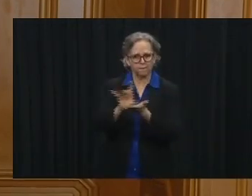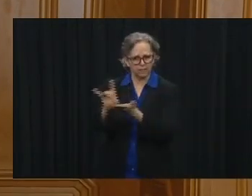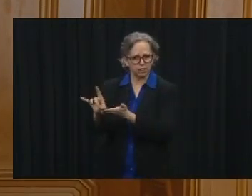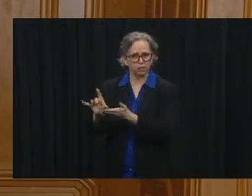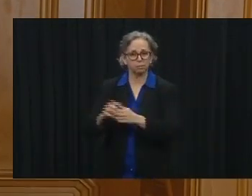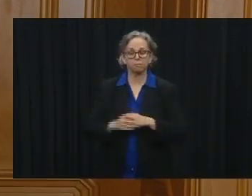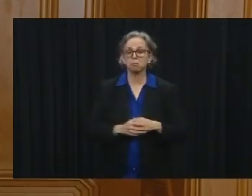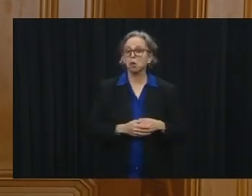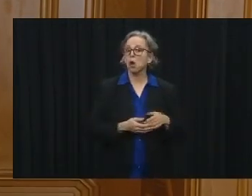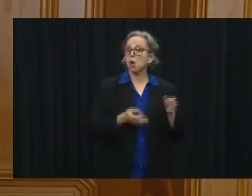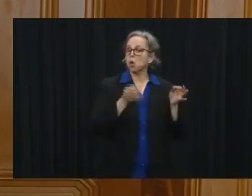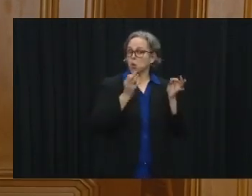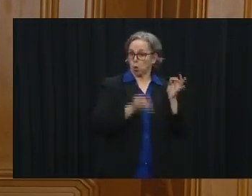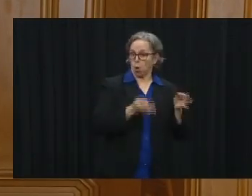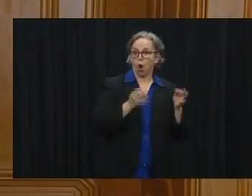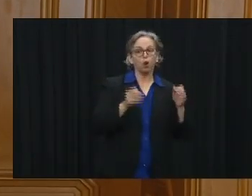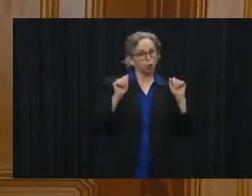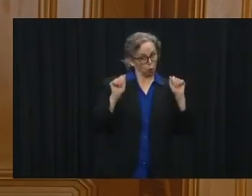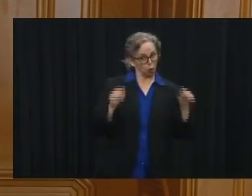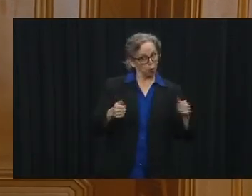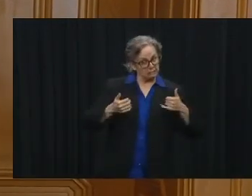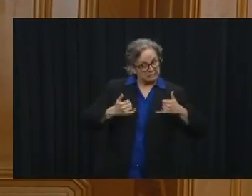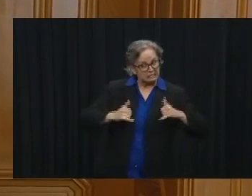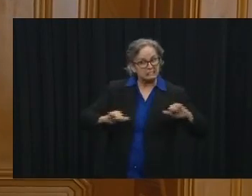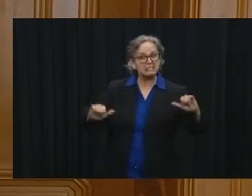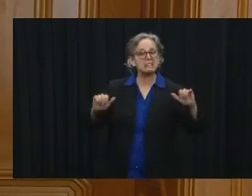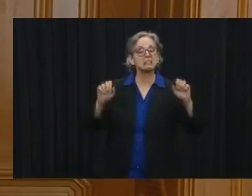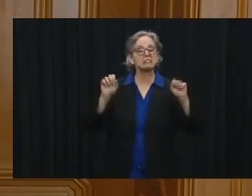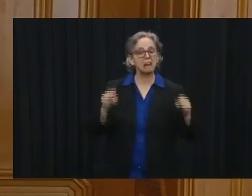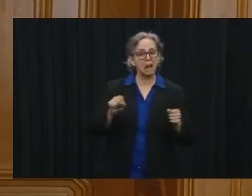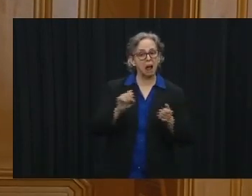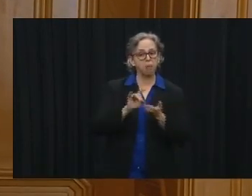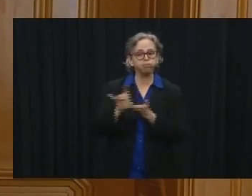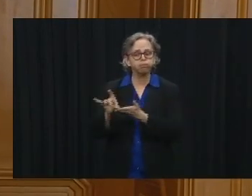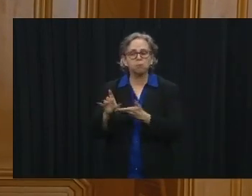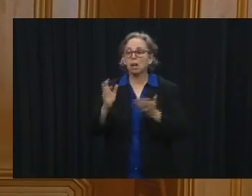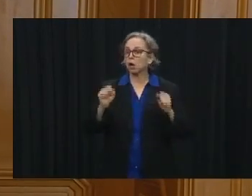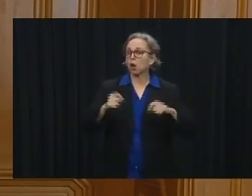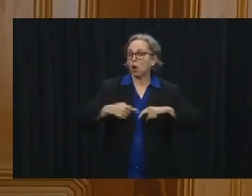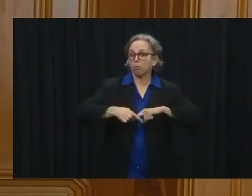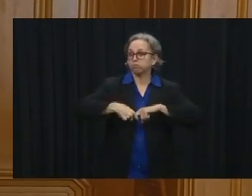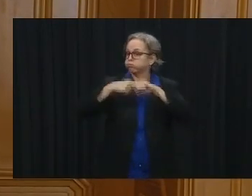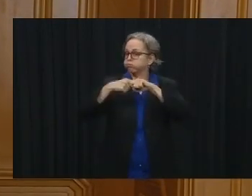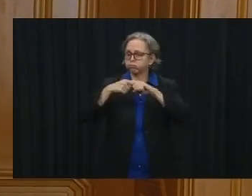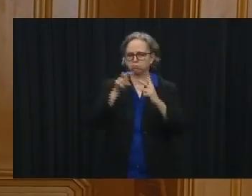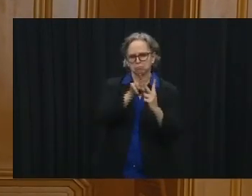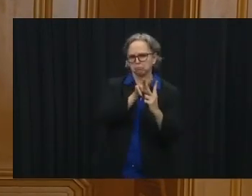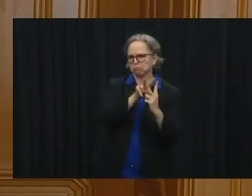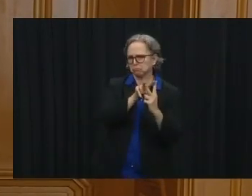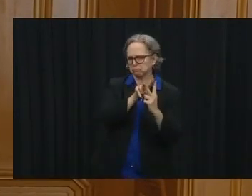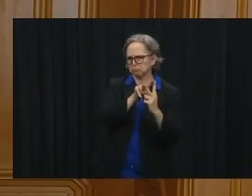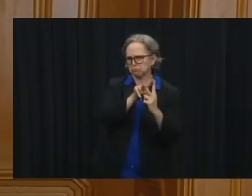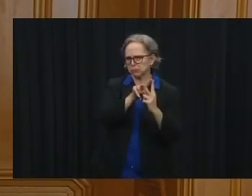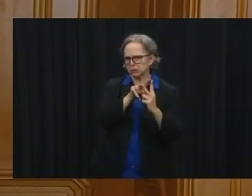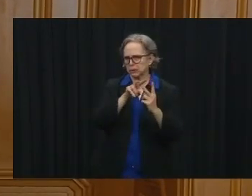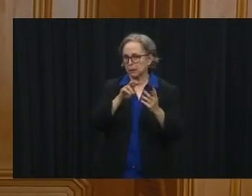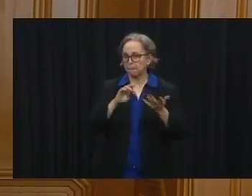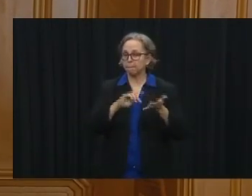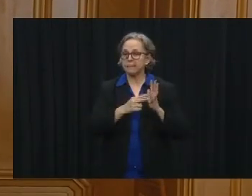words, just not act upon that for a period of time. It's important